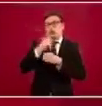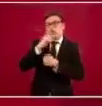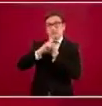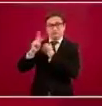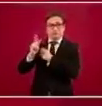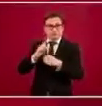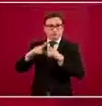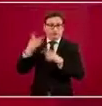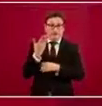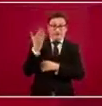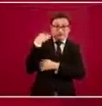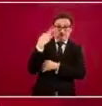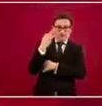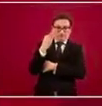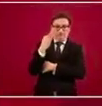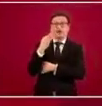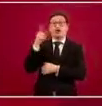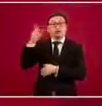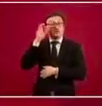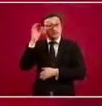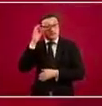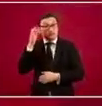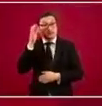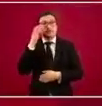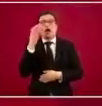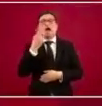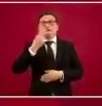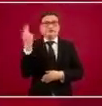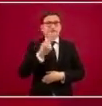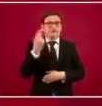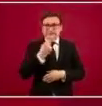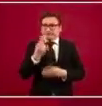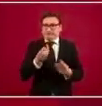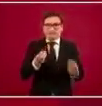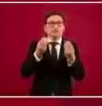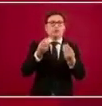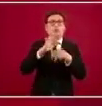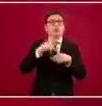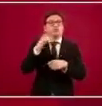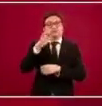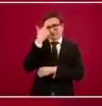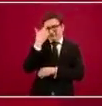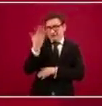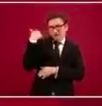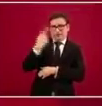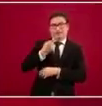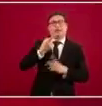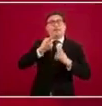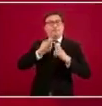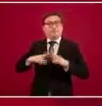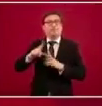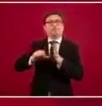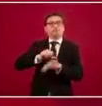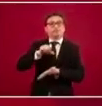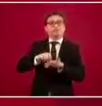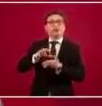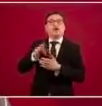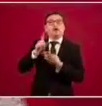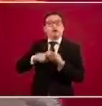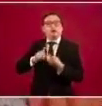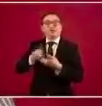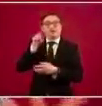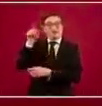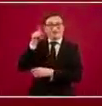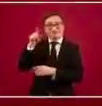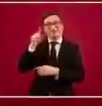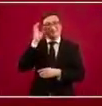world. So in February, when China had an increased demand of these kind of supplies, because it was the epicenter